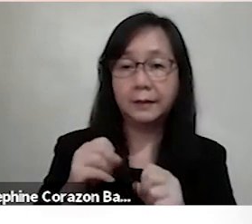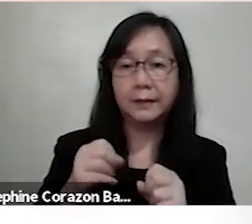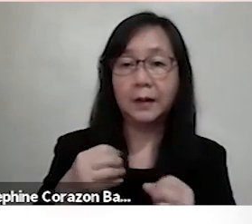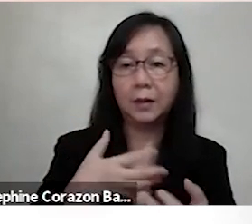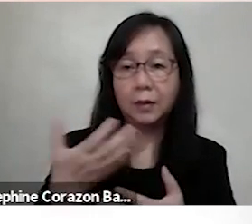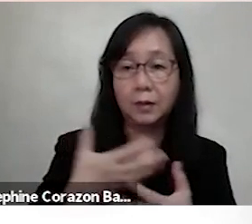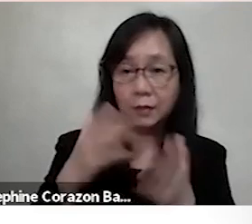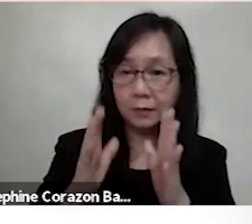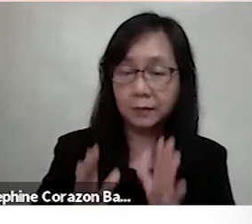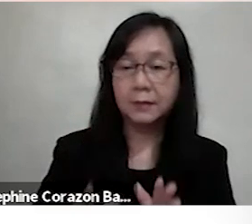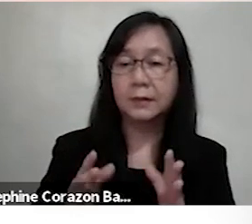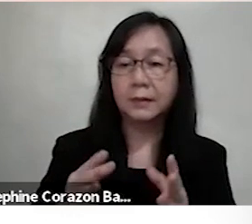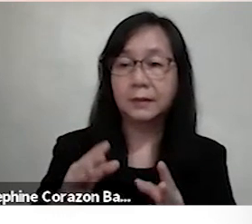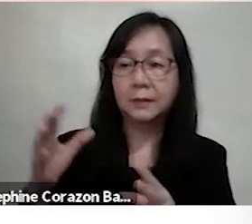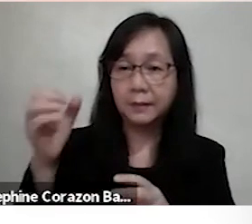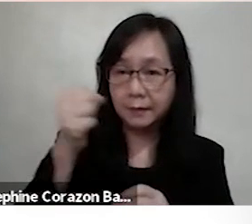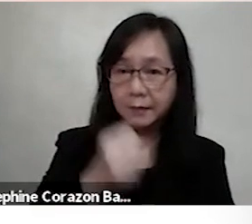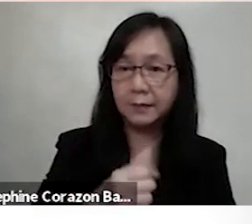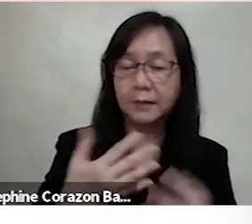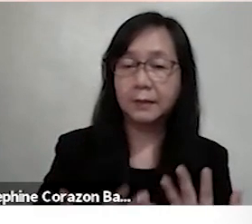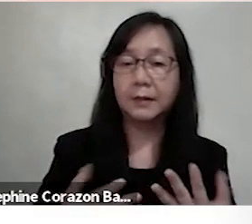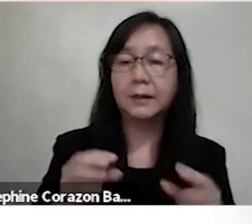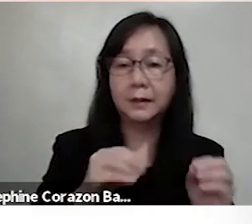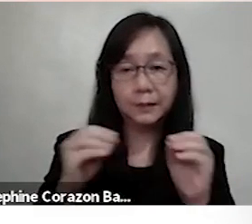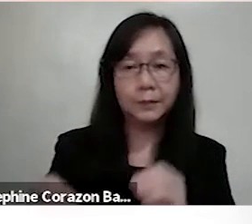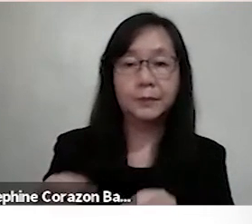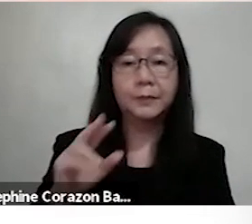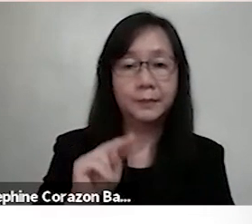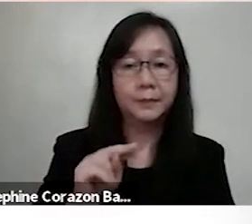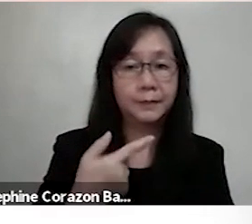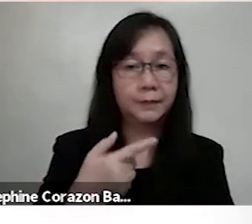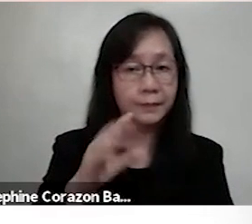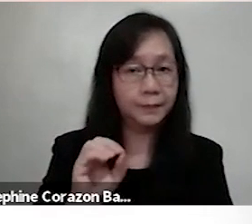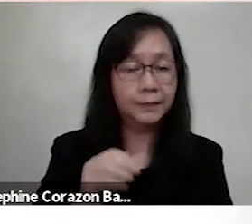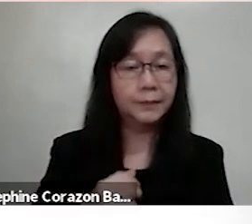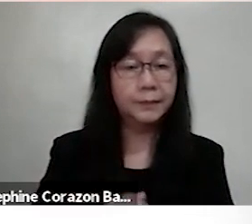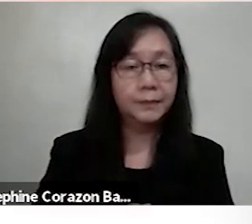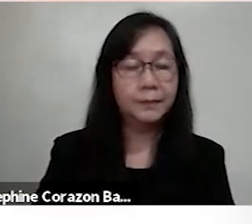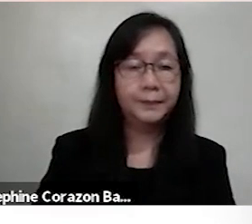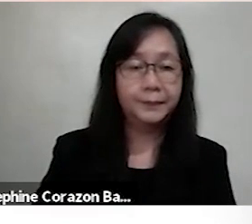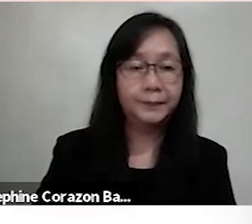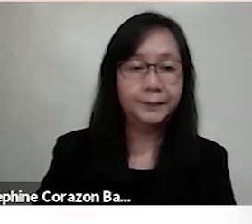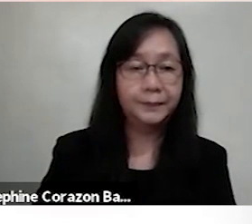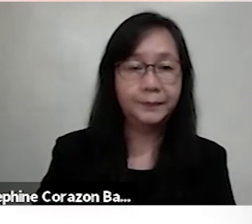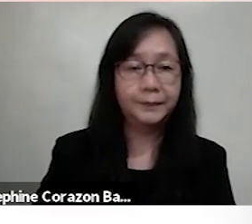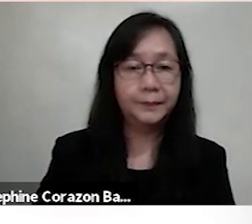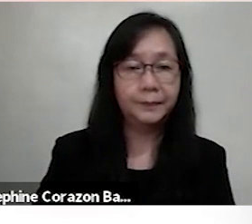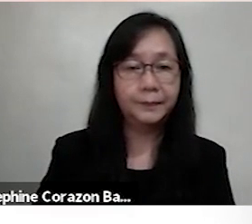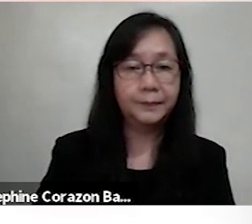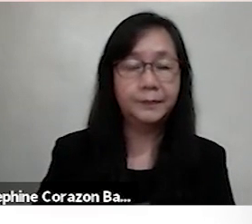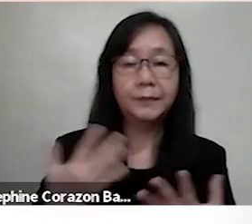have other factor to have, because we have the backside support from